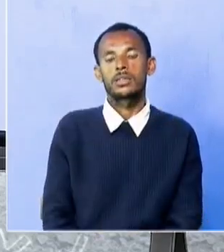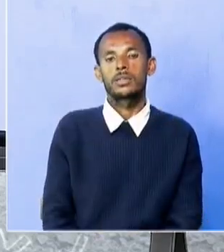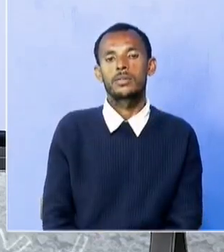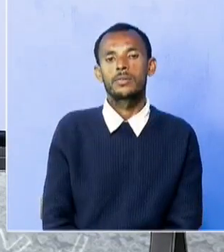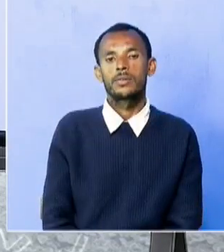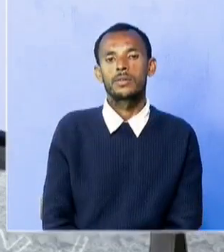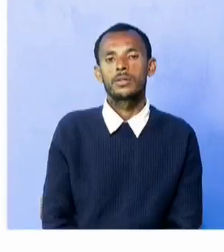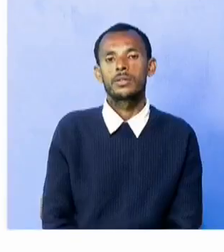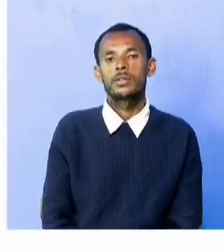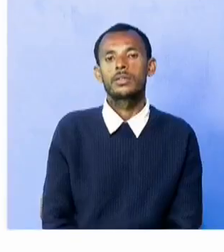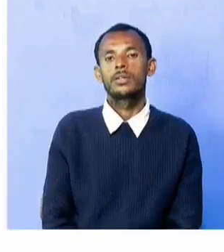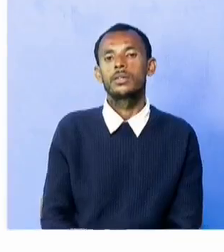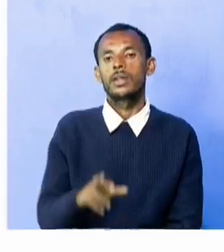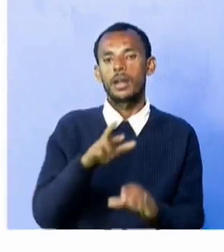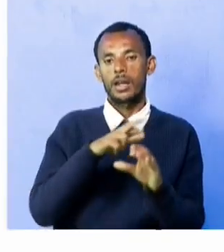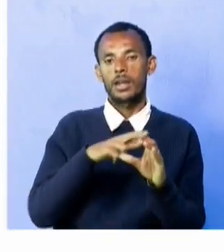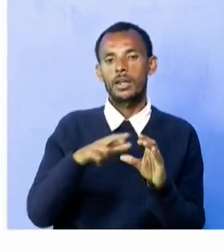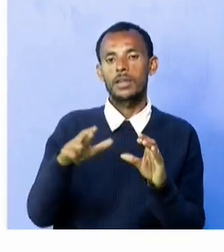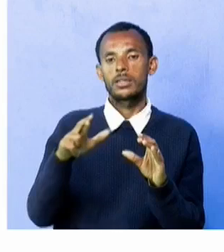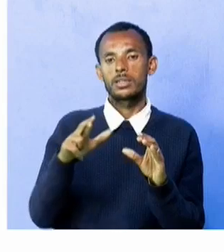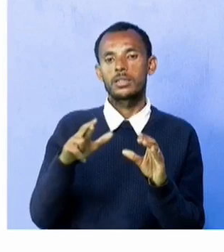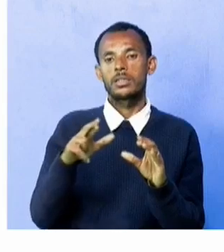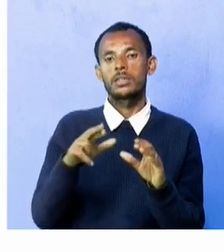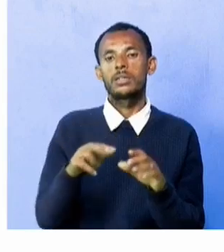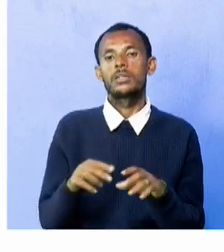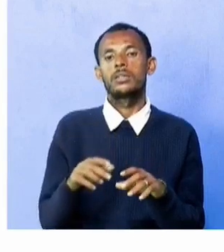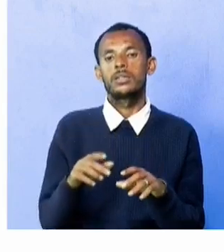mind that the radius is